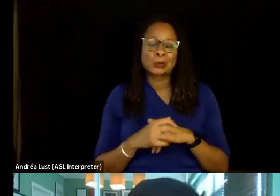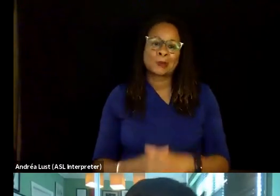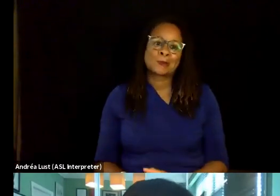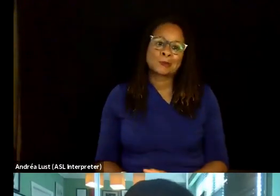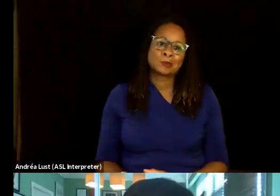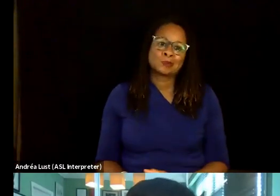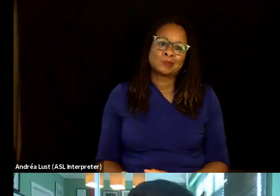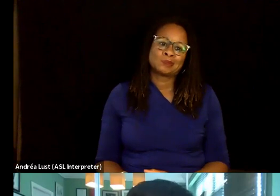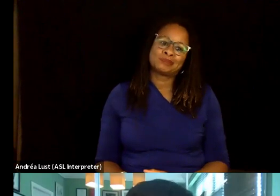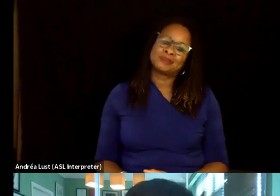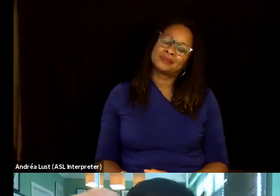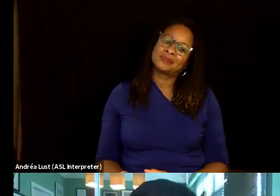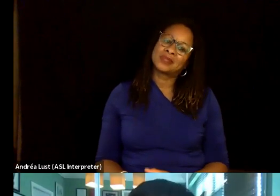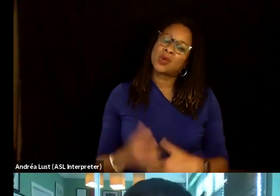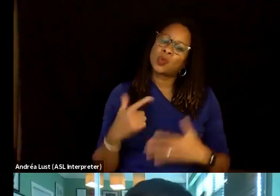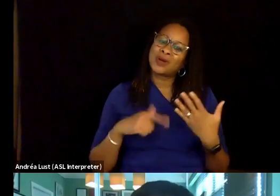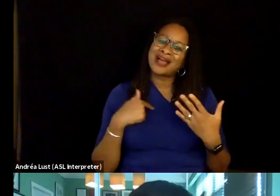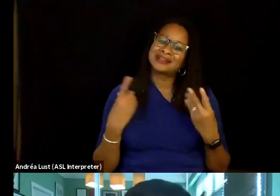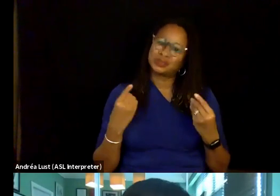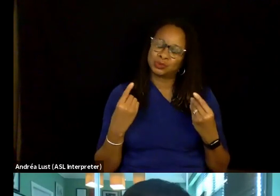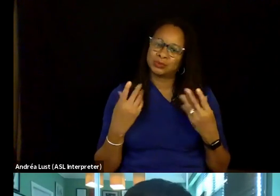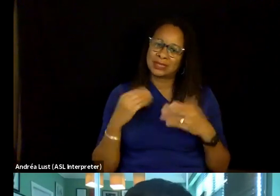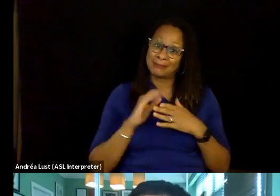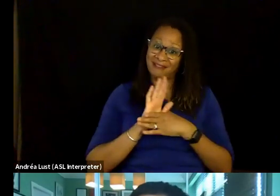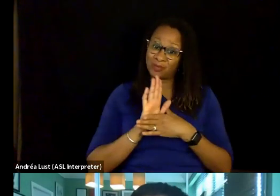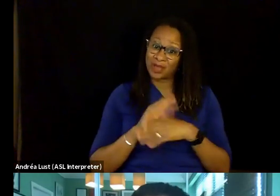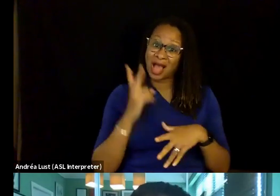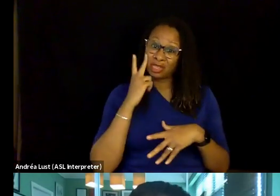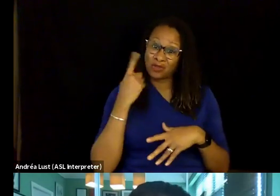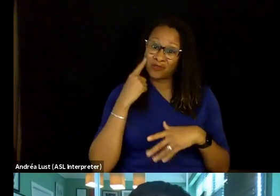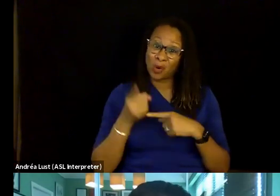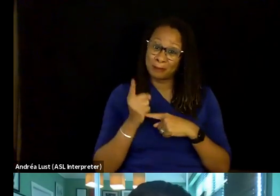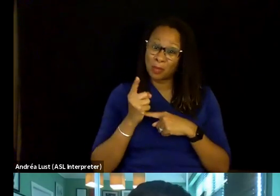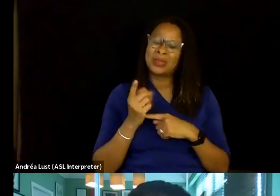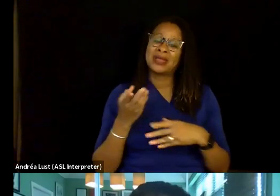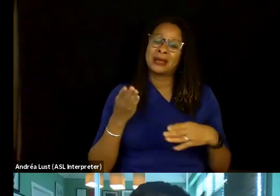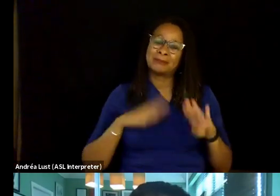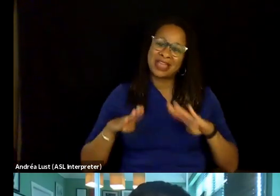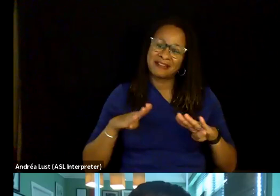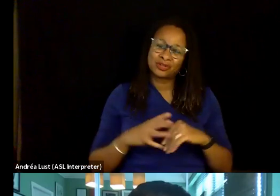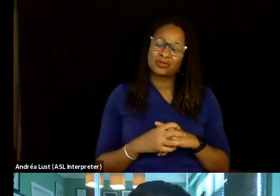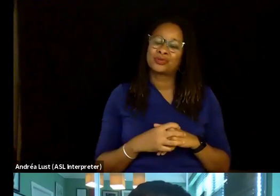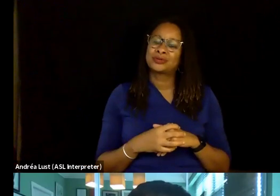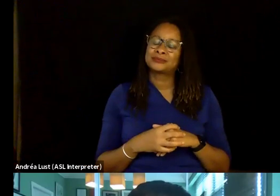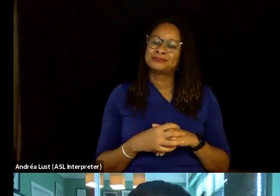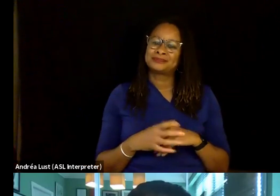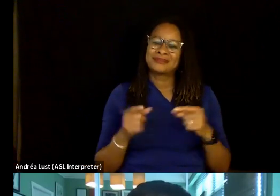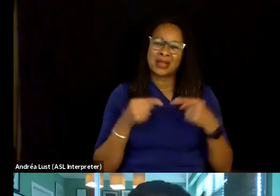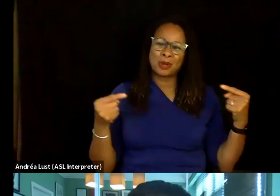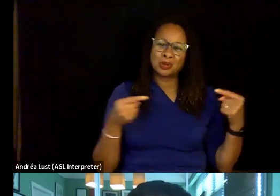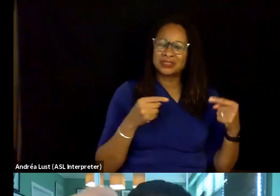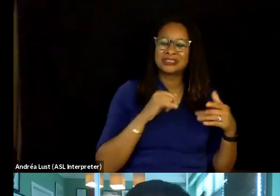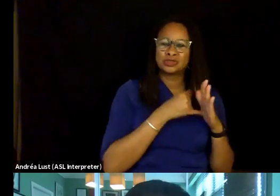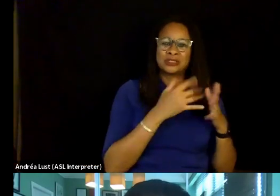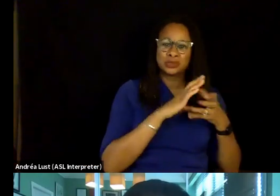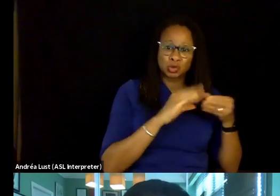think what I do in my films is I look for moments, right? I look for behavior. That's what I do. As opposed to journalism, they look for